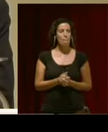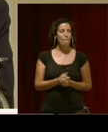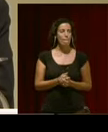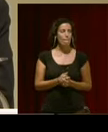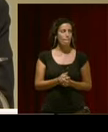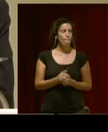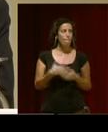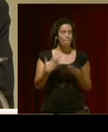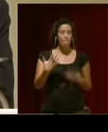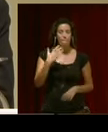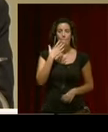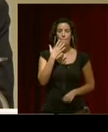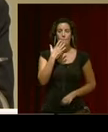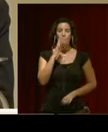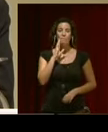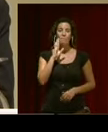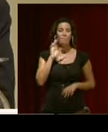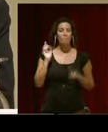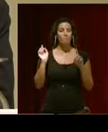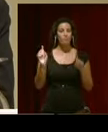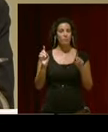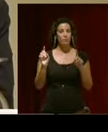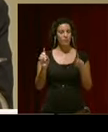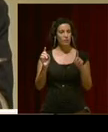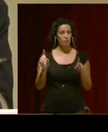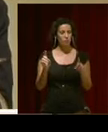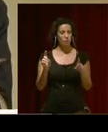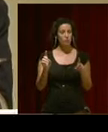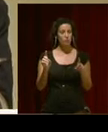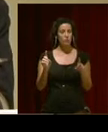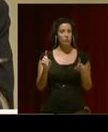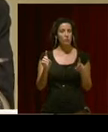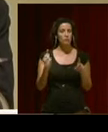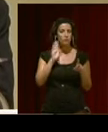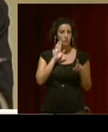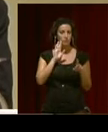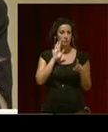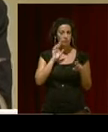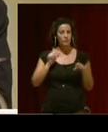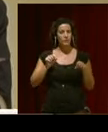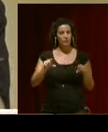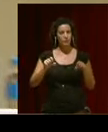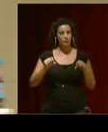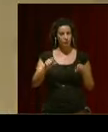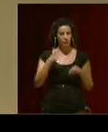So the first thing that we do is to make sure that there's active safety implemented.